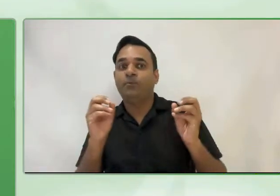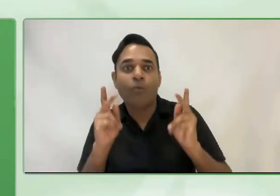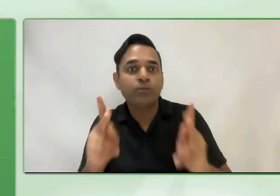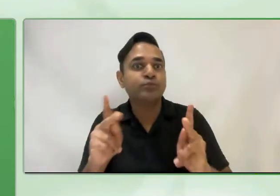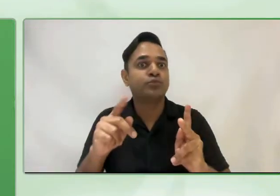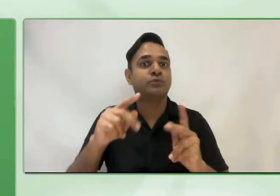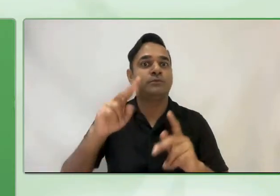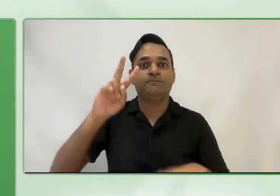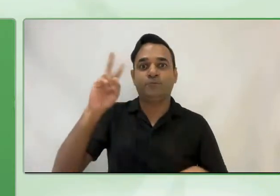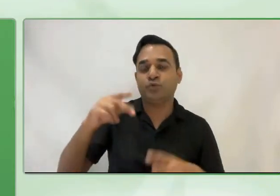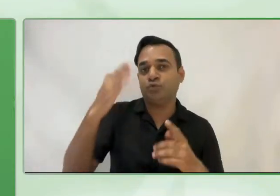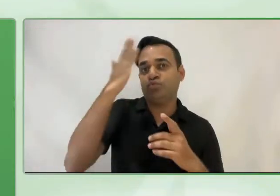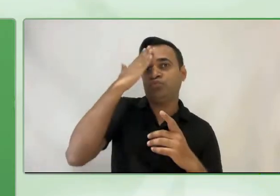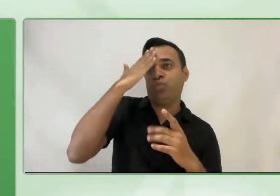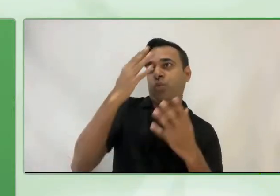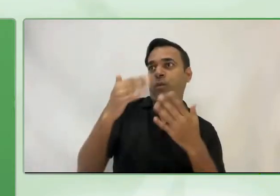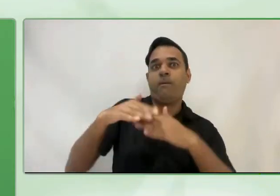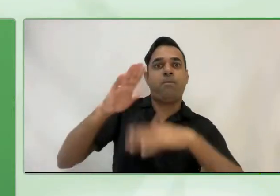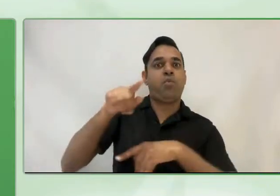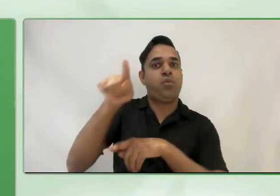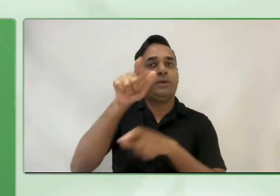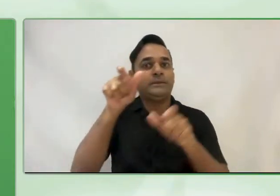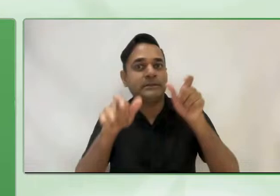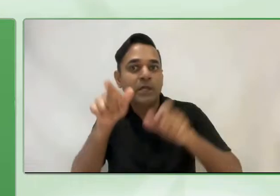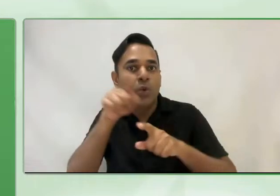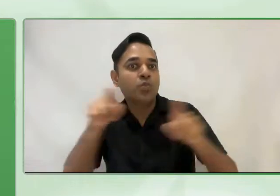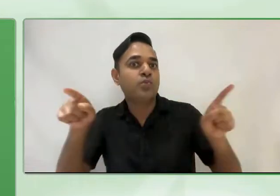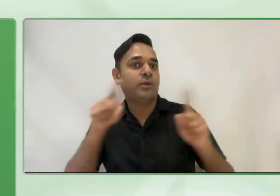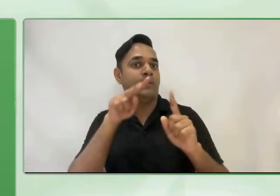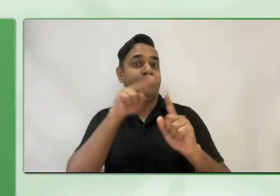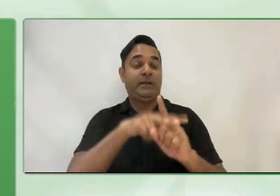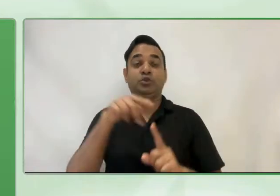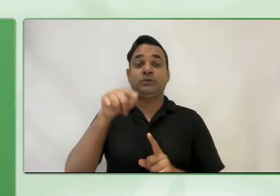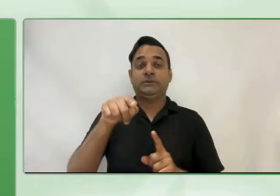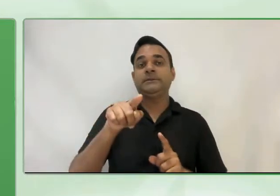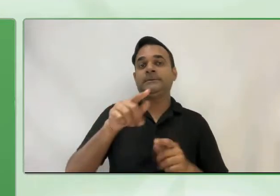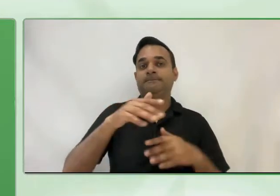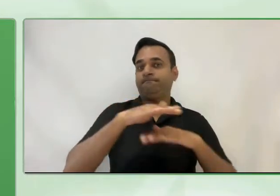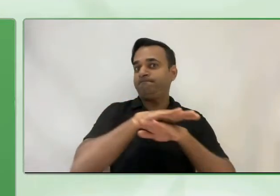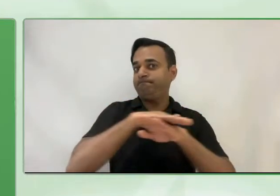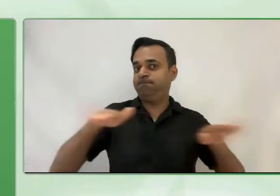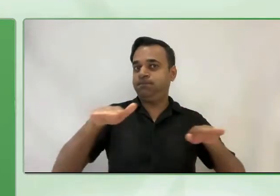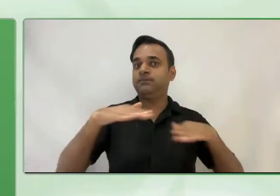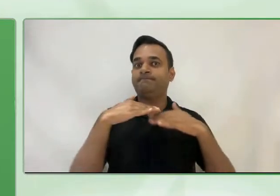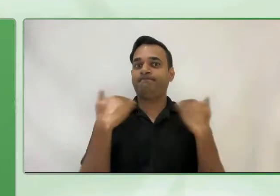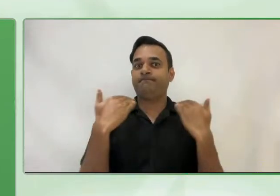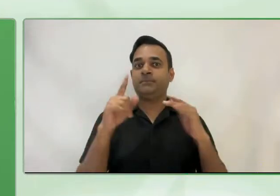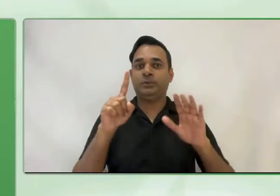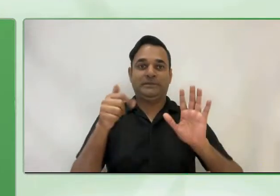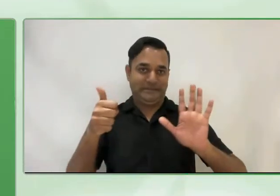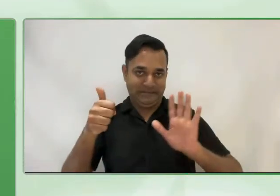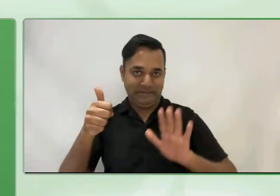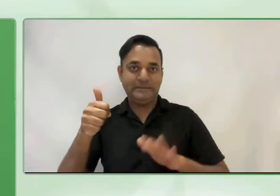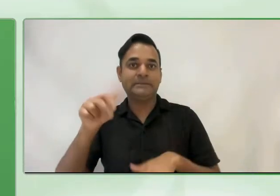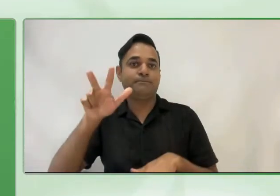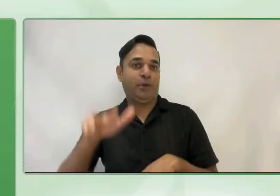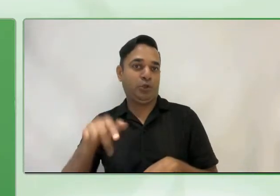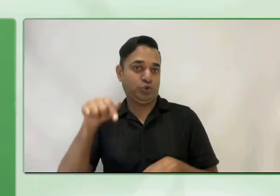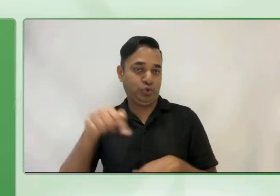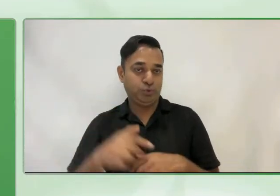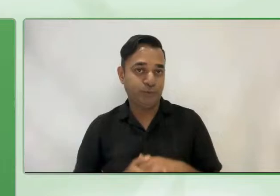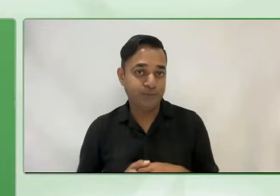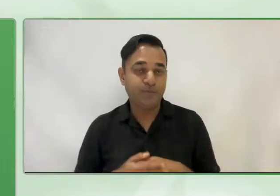on who will be able to come to Vienna, and we host them. We give financial and organizational